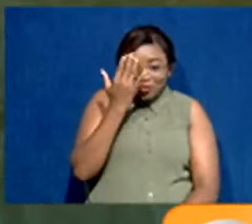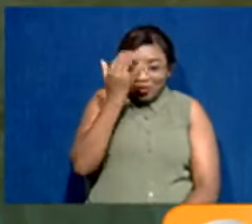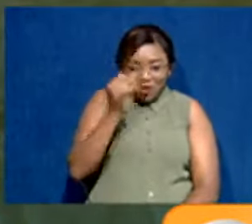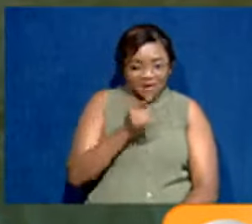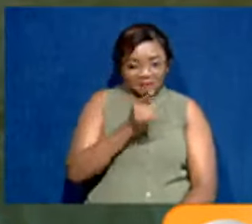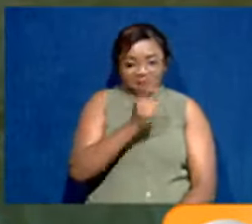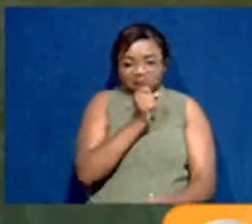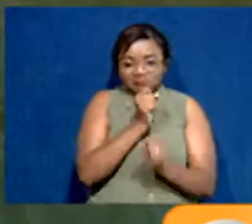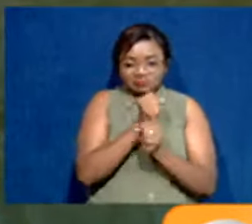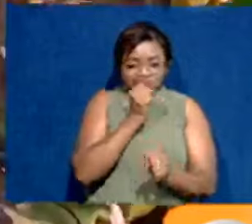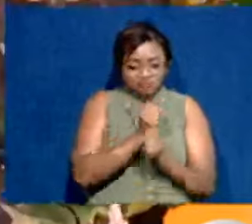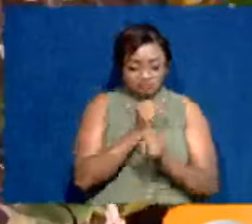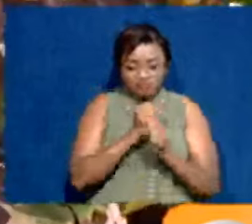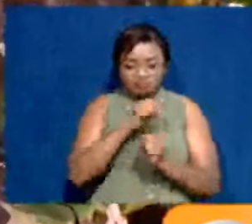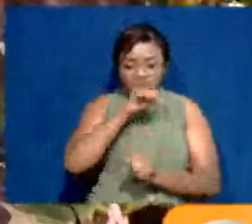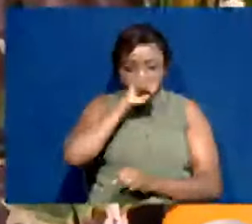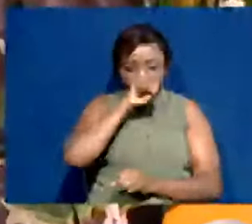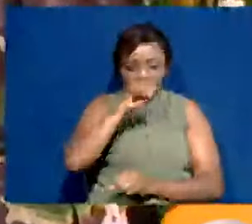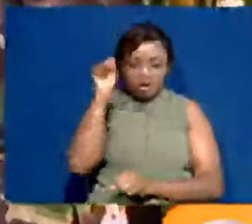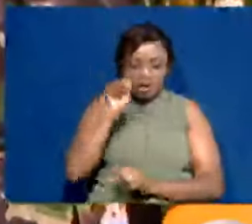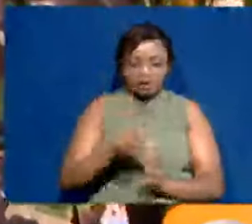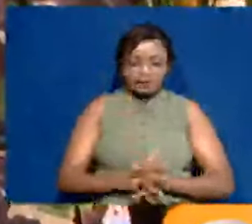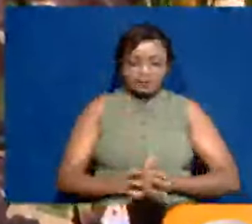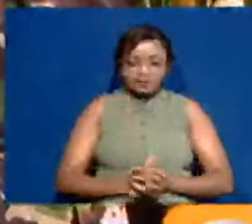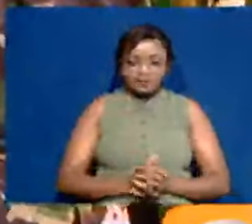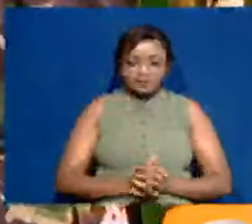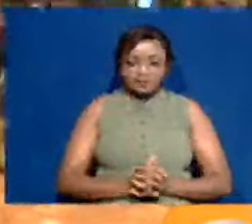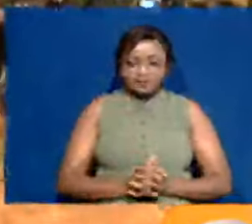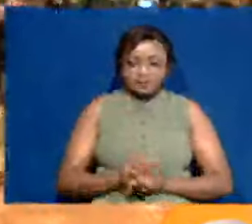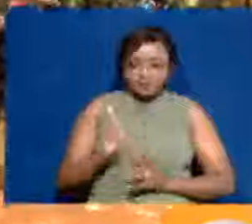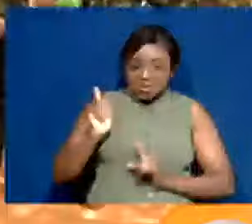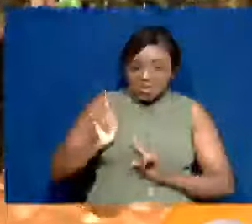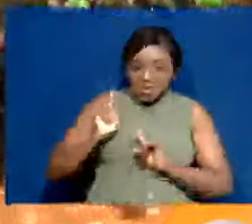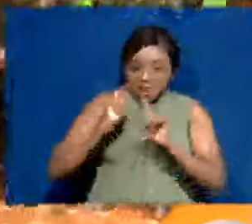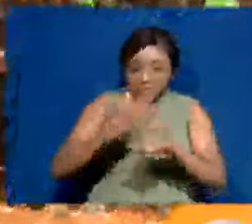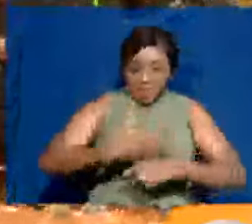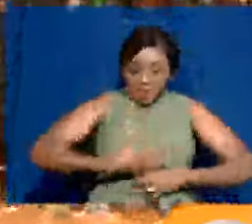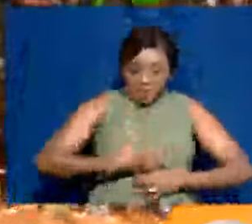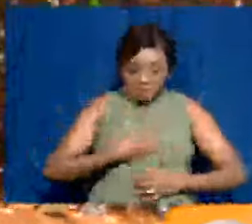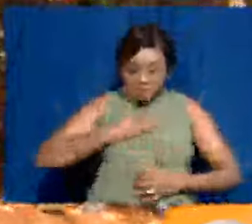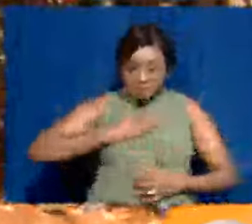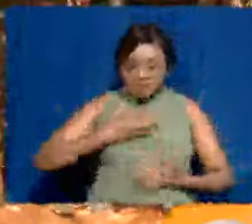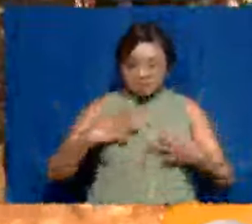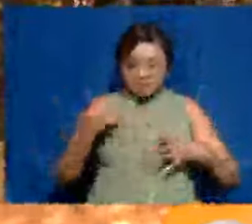kazi ambayo nyinyi mnafanya. It was the latest such visit to the area as the troops